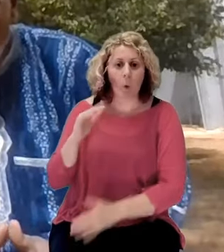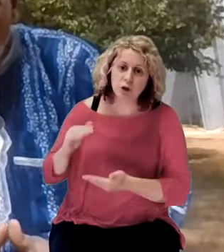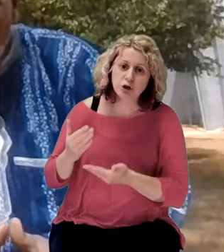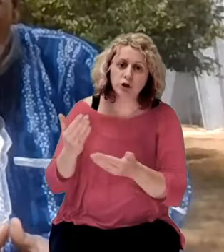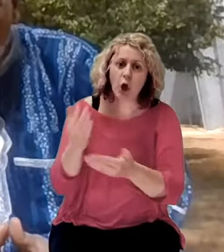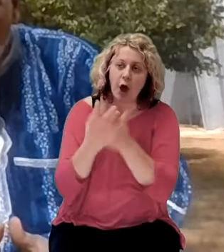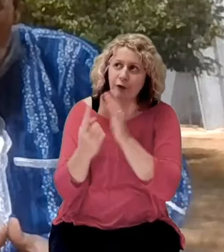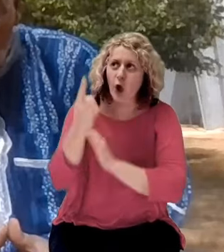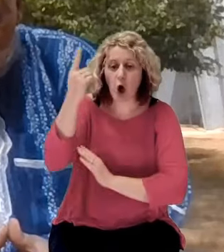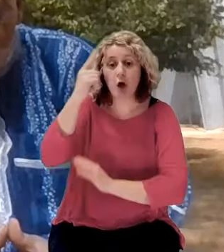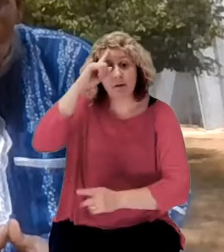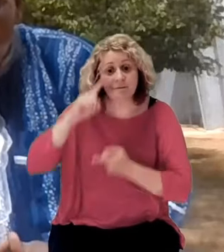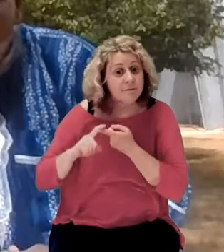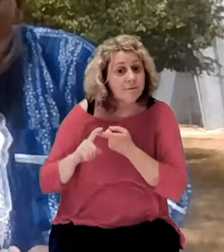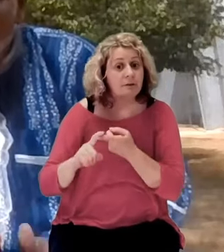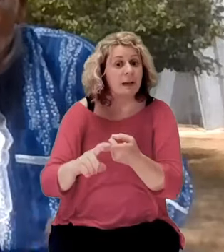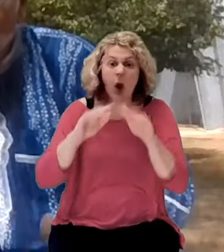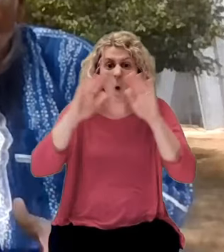God faithfully around the world.